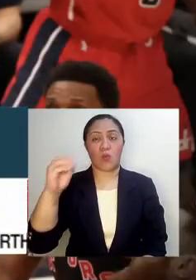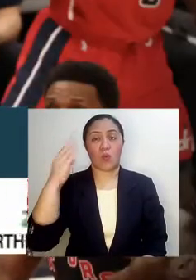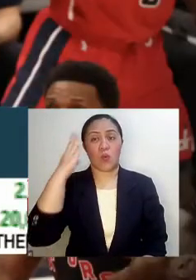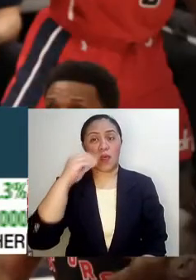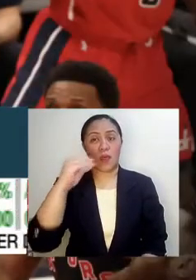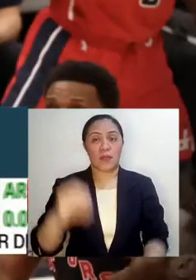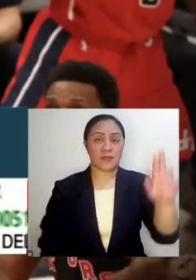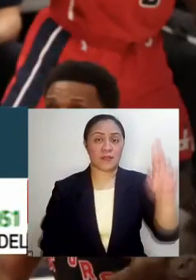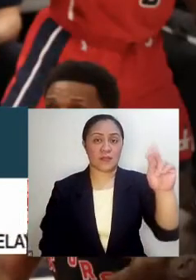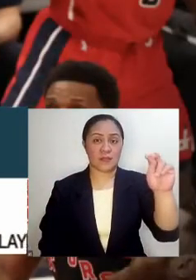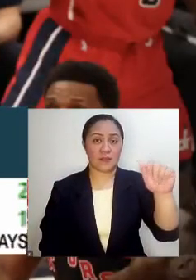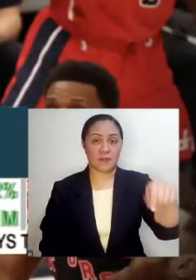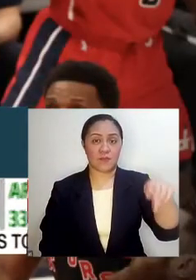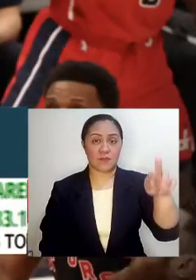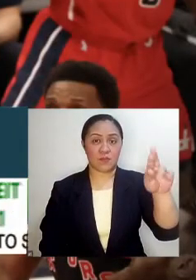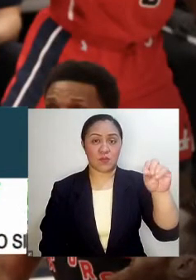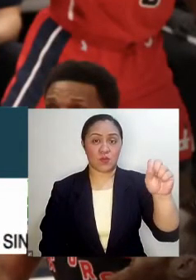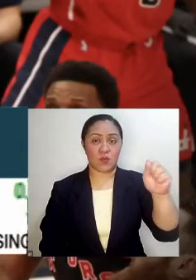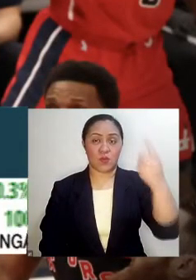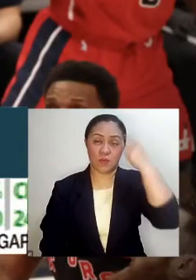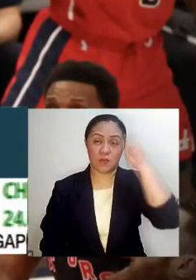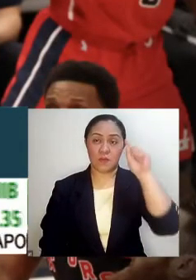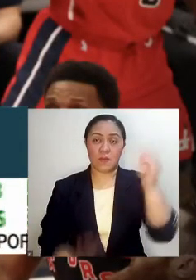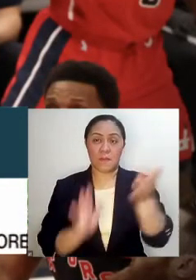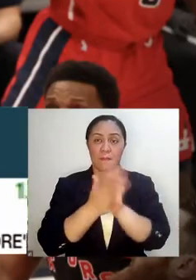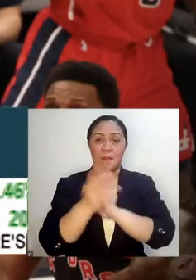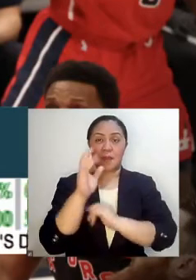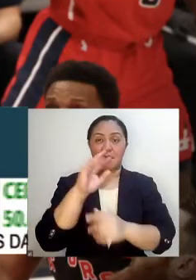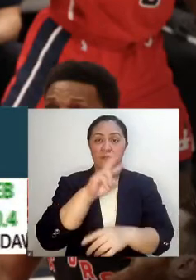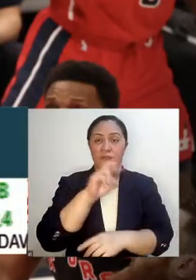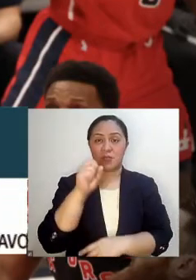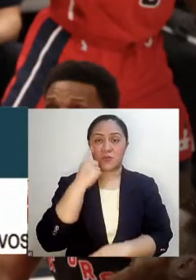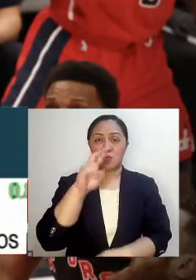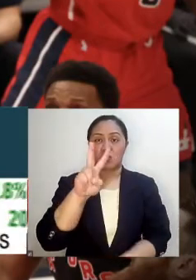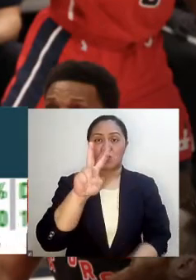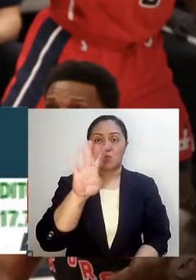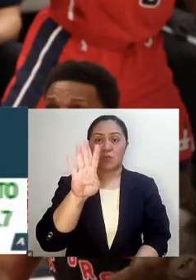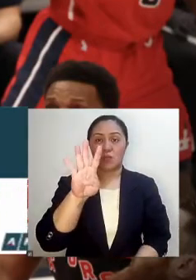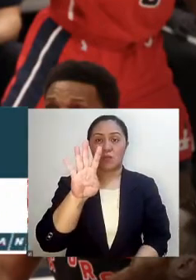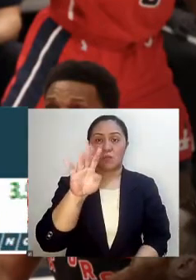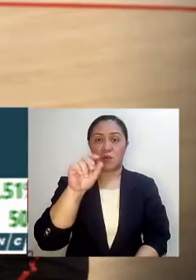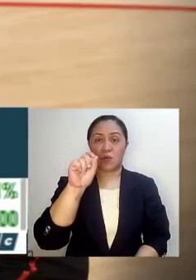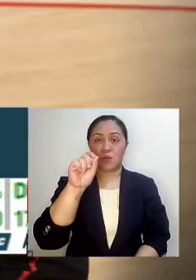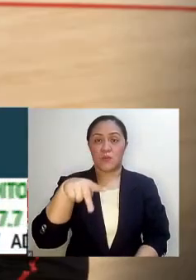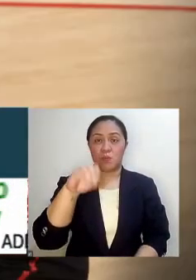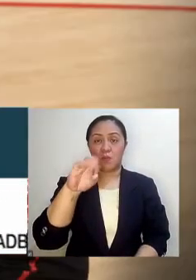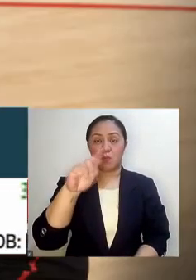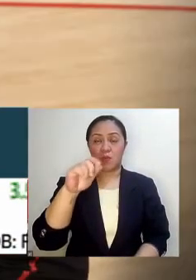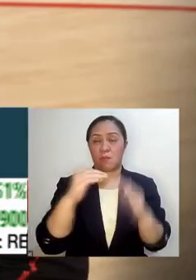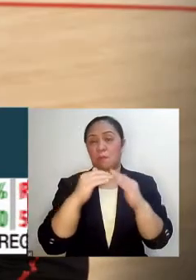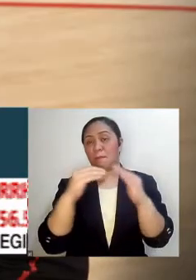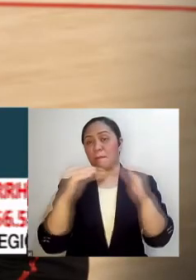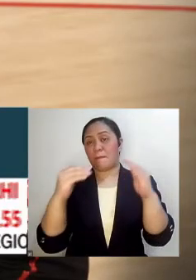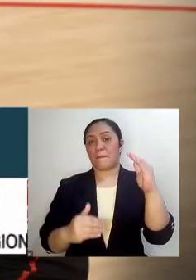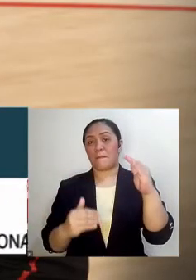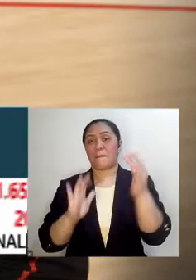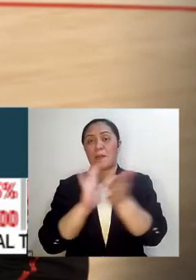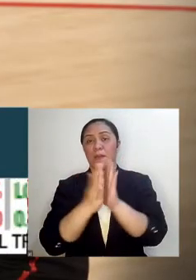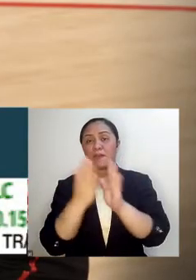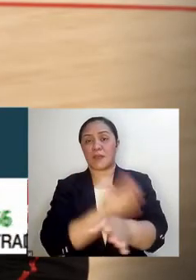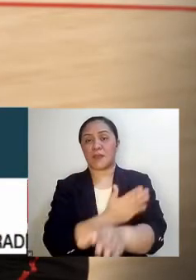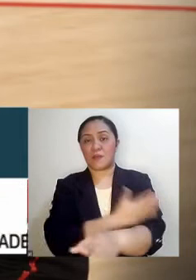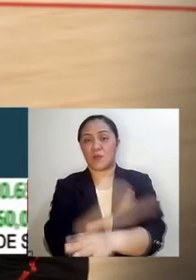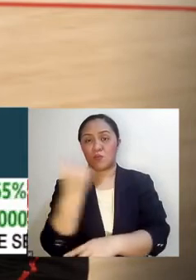league-leading scorer Bradley Beal to just 24 points. That's 9 below his average. Toronto improved to 12-13 on the